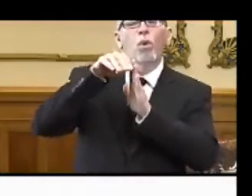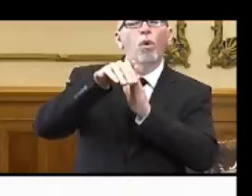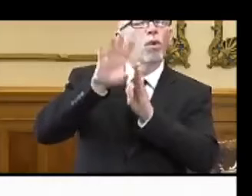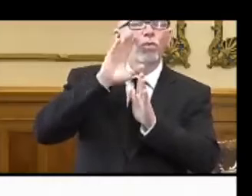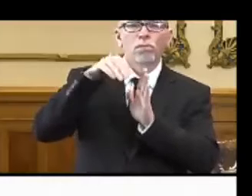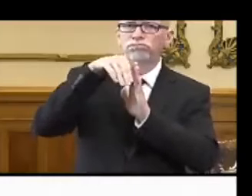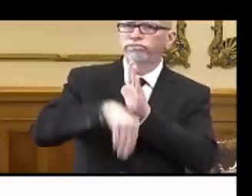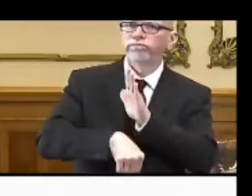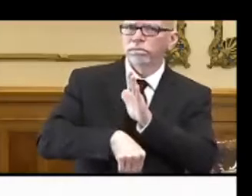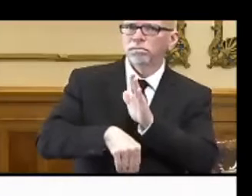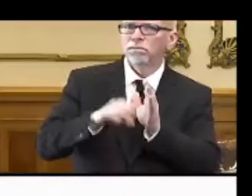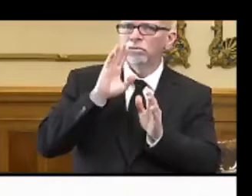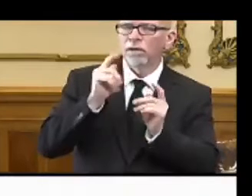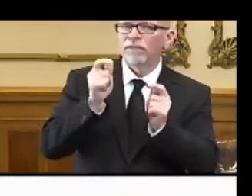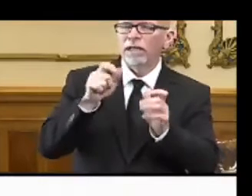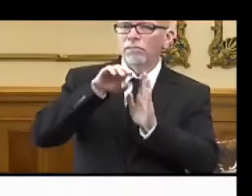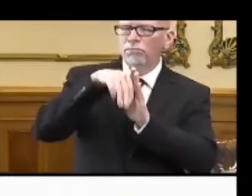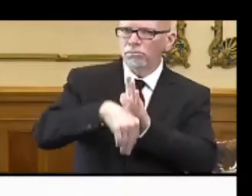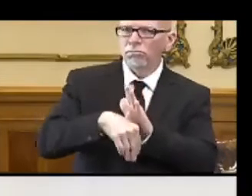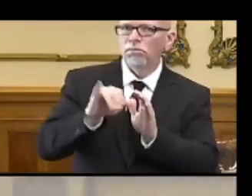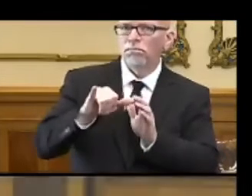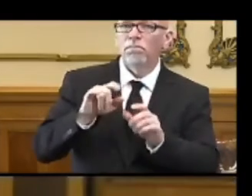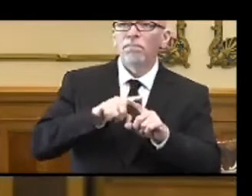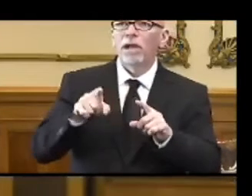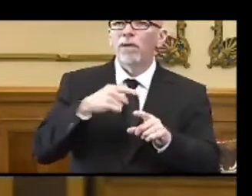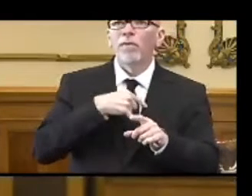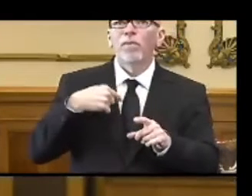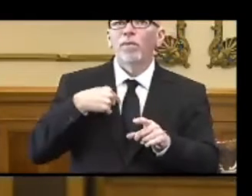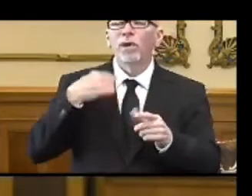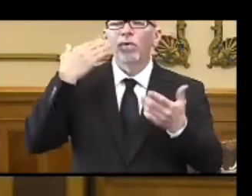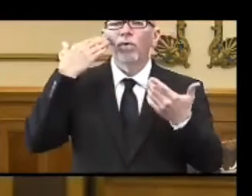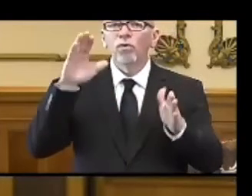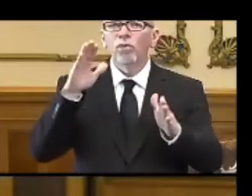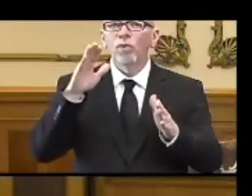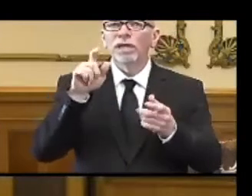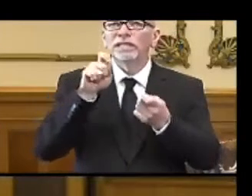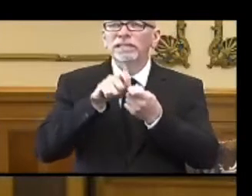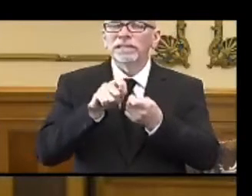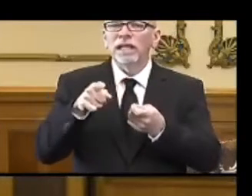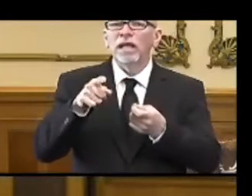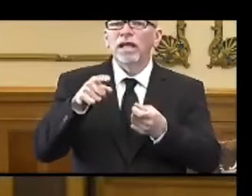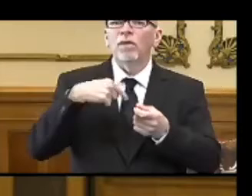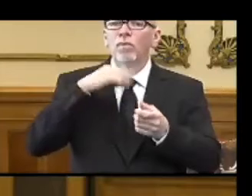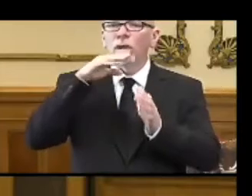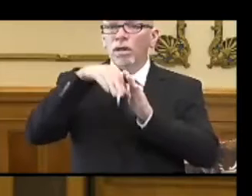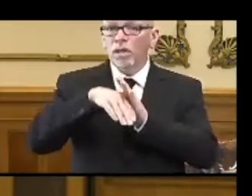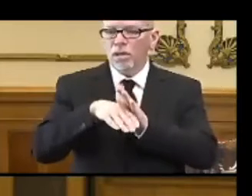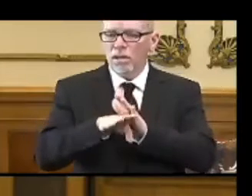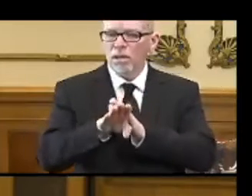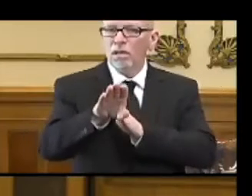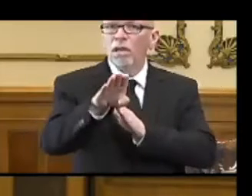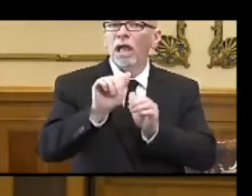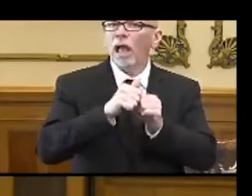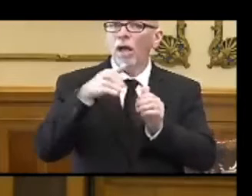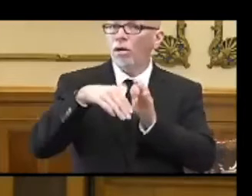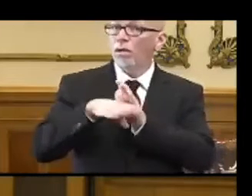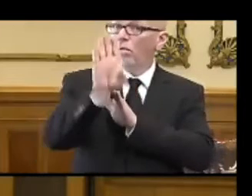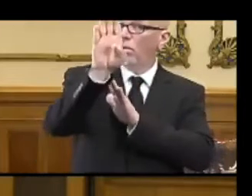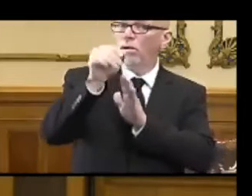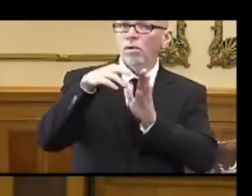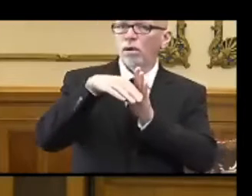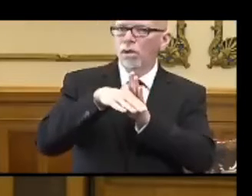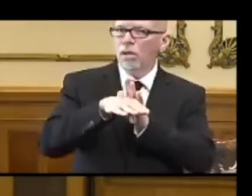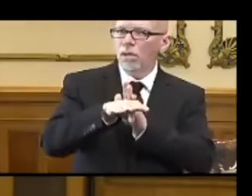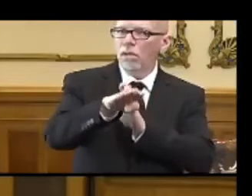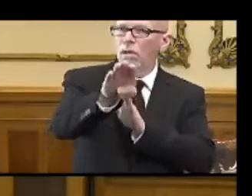and rapid. What we don't know for sure is what the pace of the recovery will be. This will present